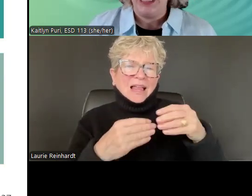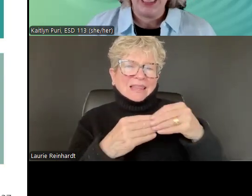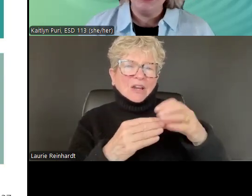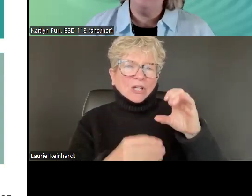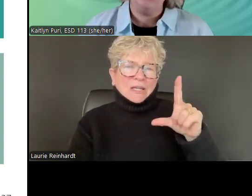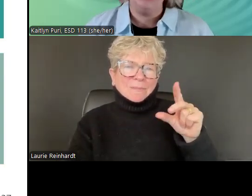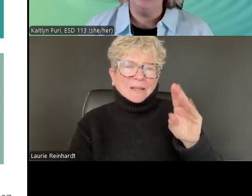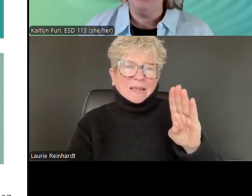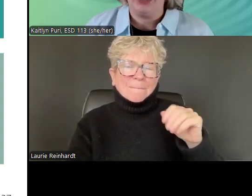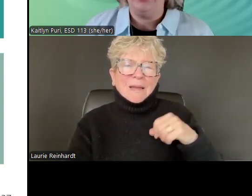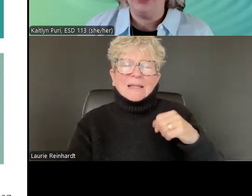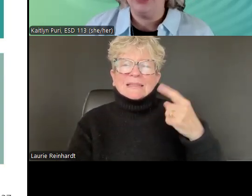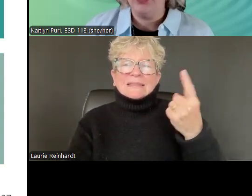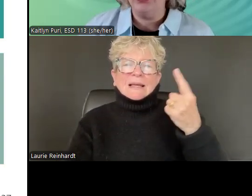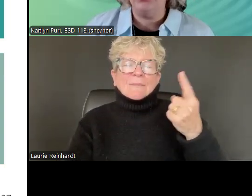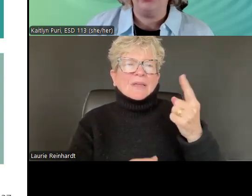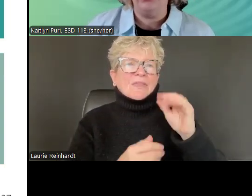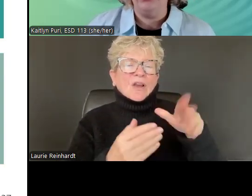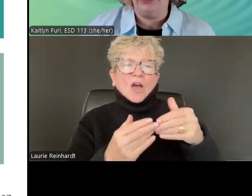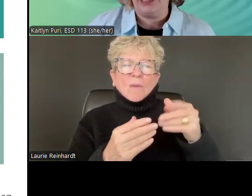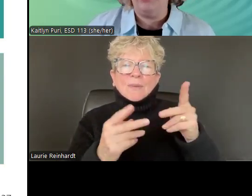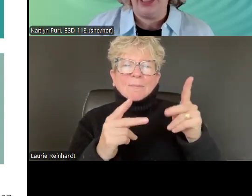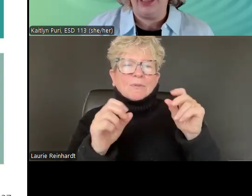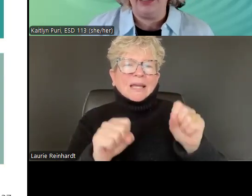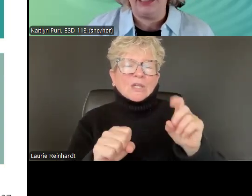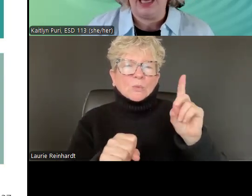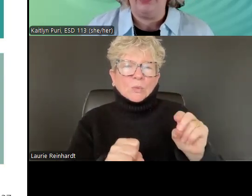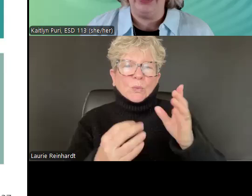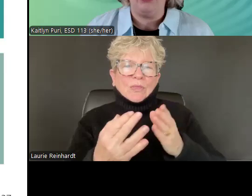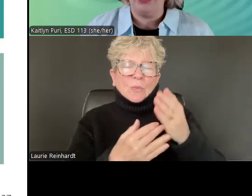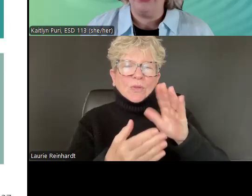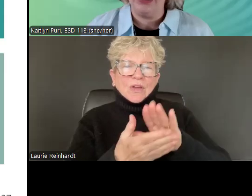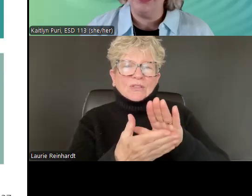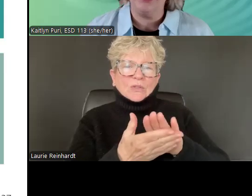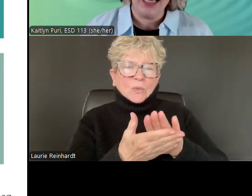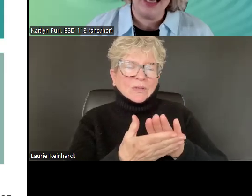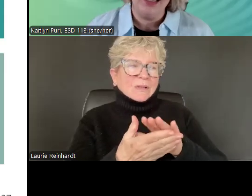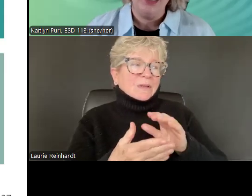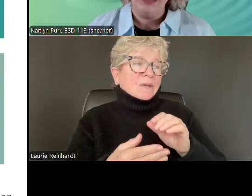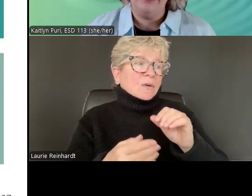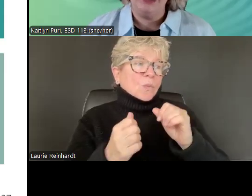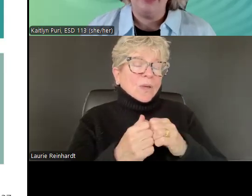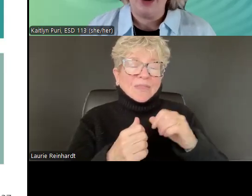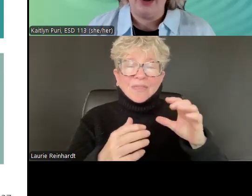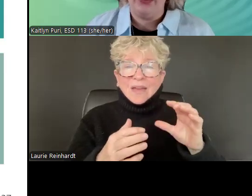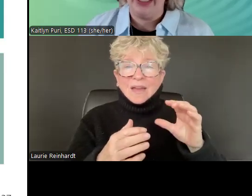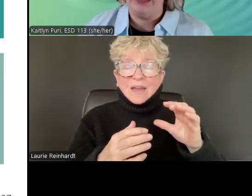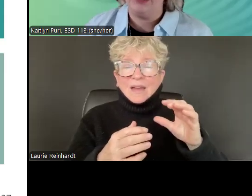that anyone can do at their school through the campaigns that we are going to link in